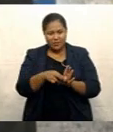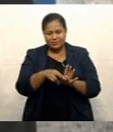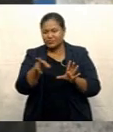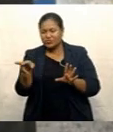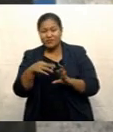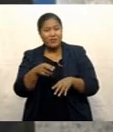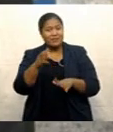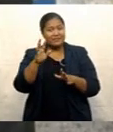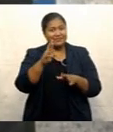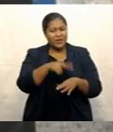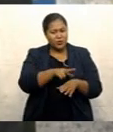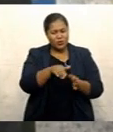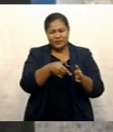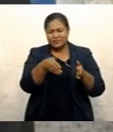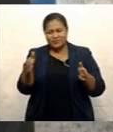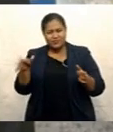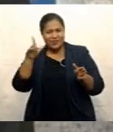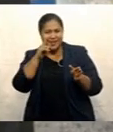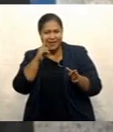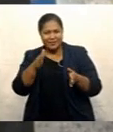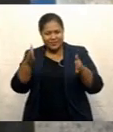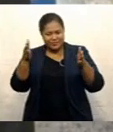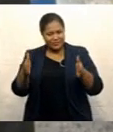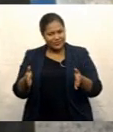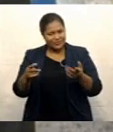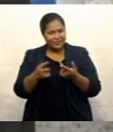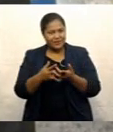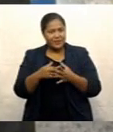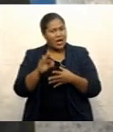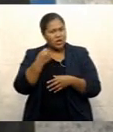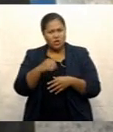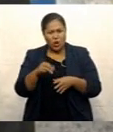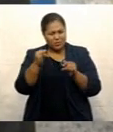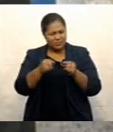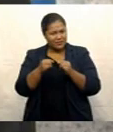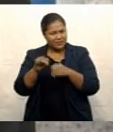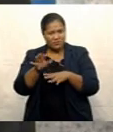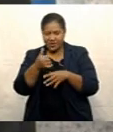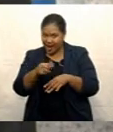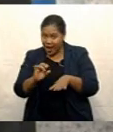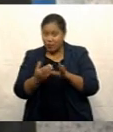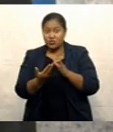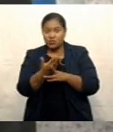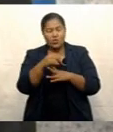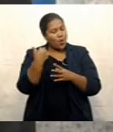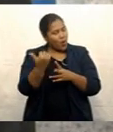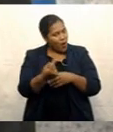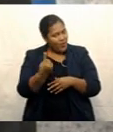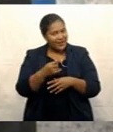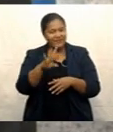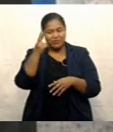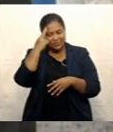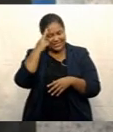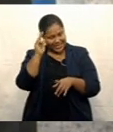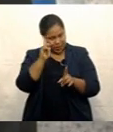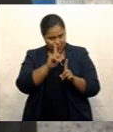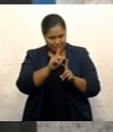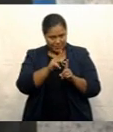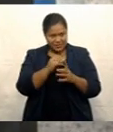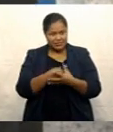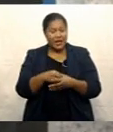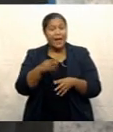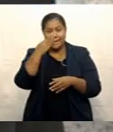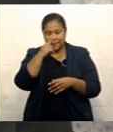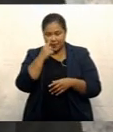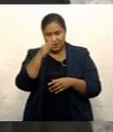Nosori Lami containment zone to another. No individual was allowed through unless absolutely necessary, and people are